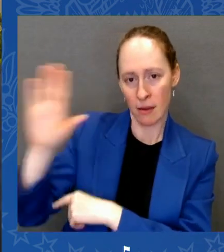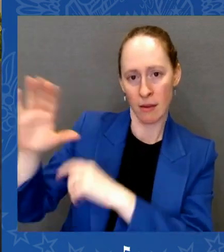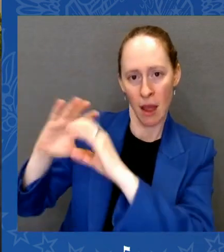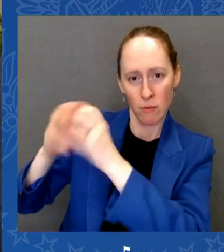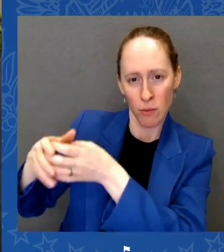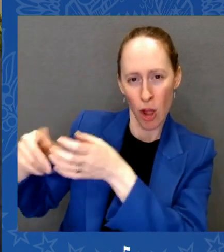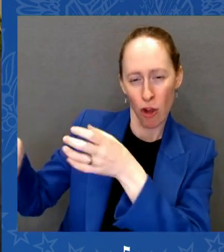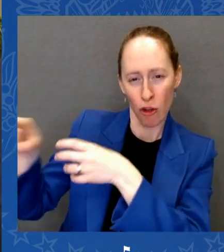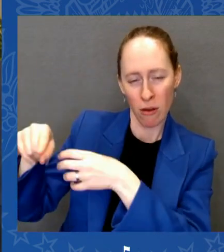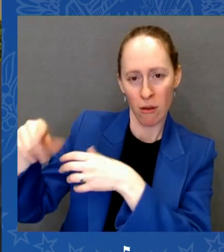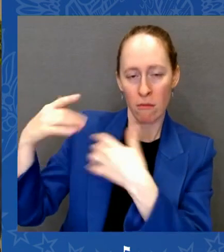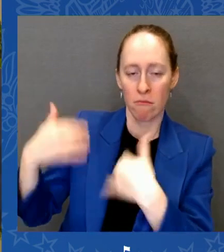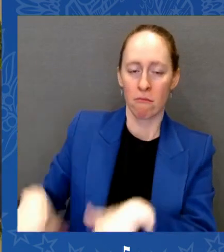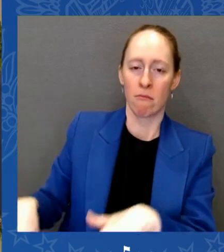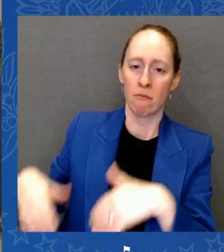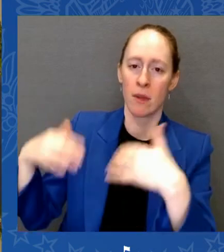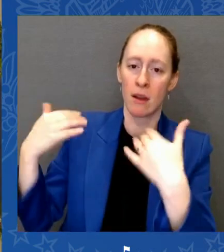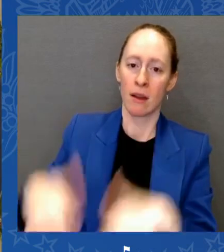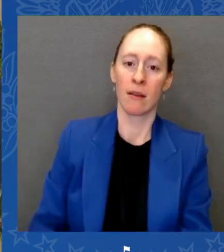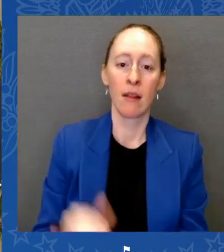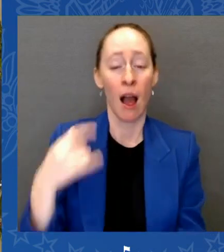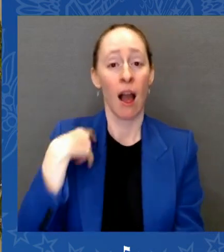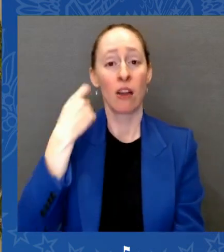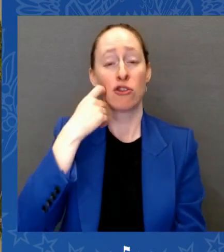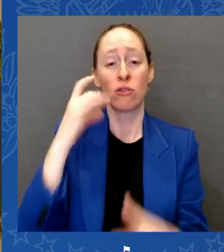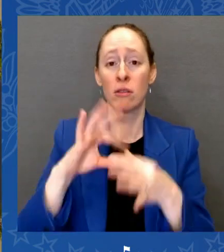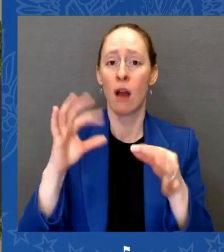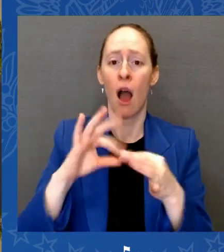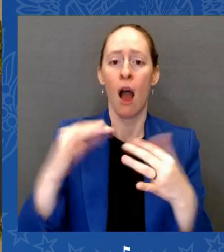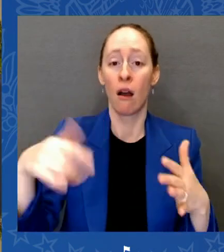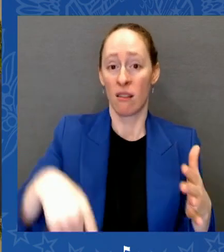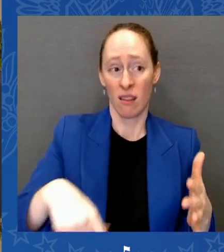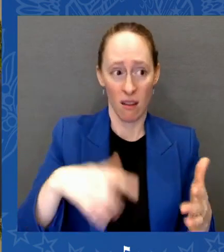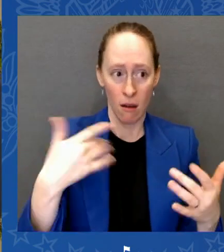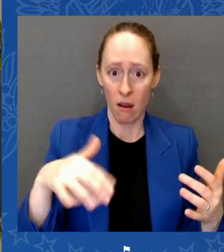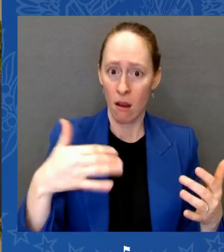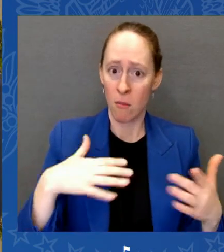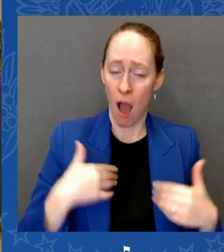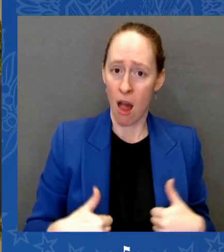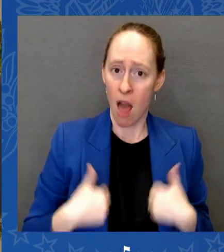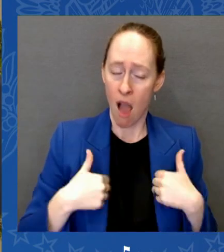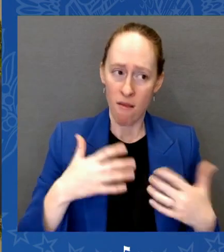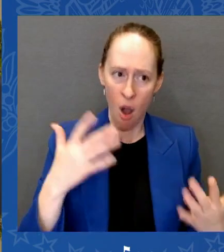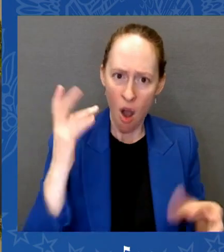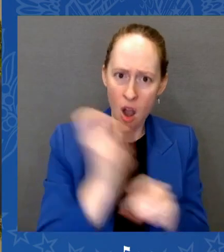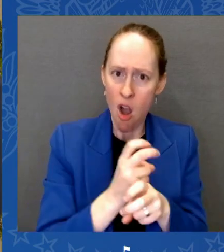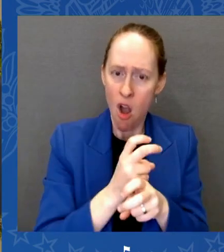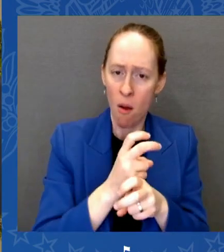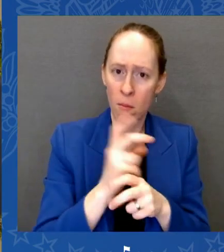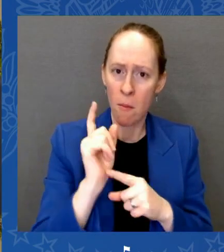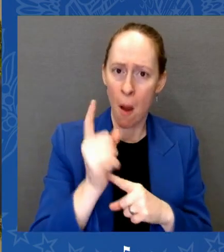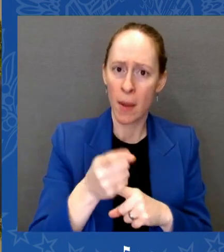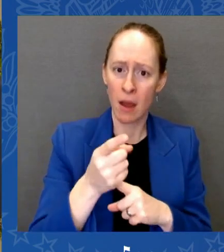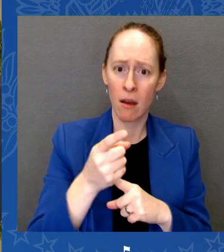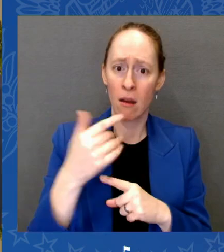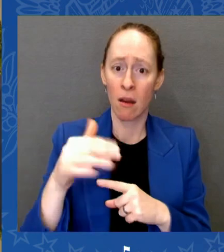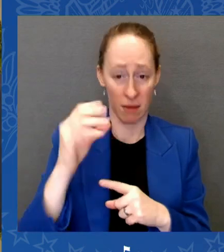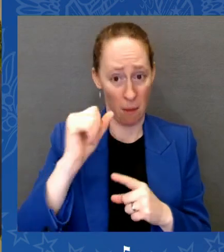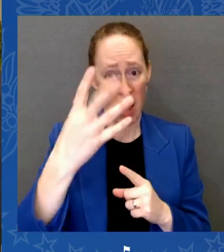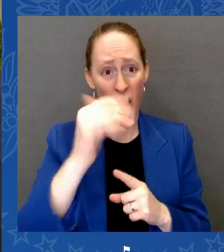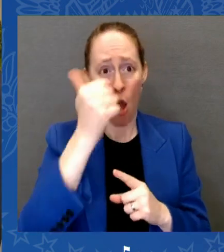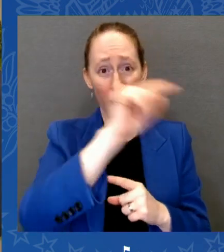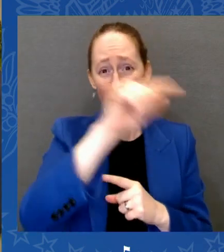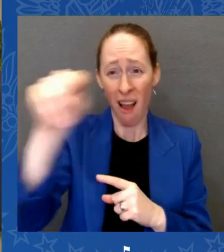been. There's been so many hands involved, and so I'd like to take a moment to just specifically mention a few. Vice President